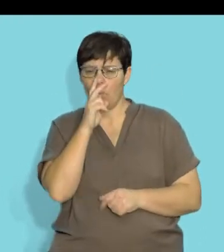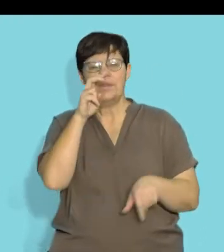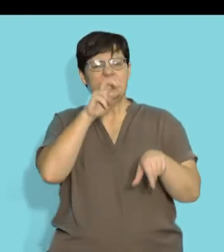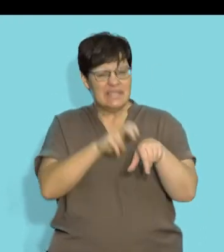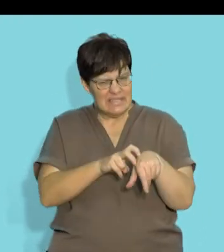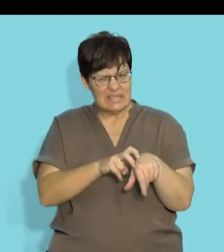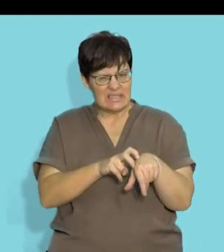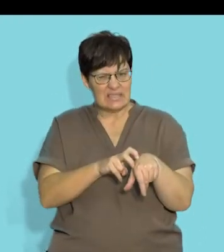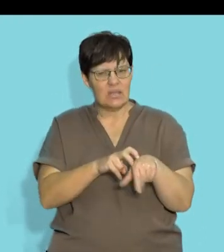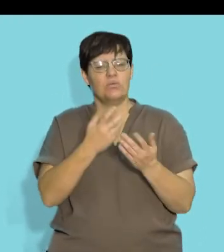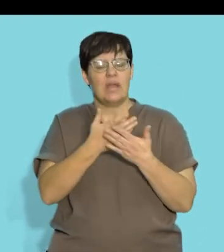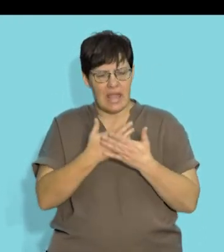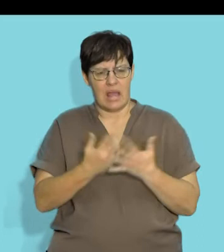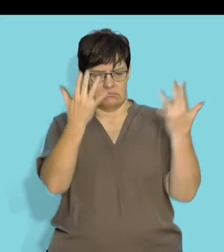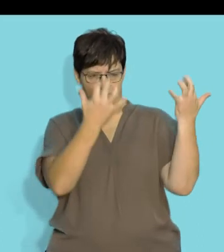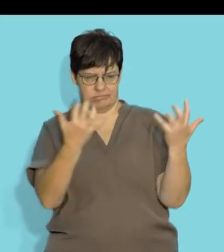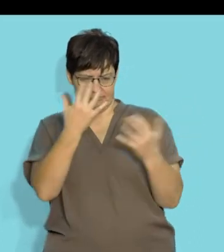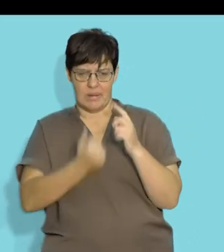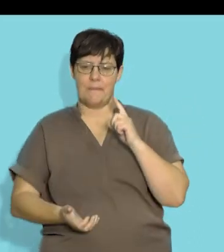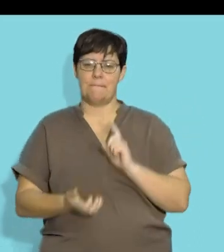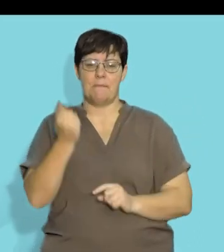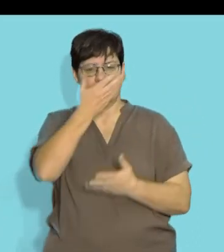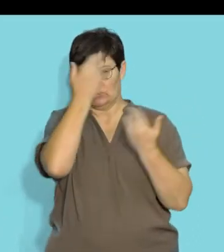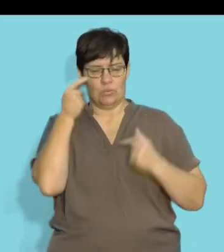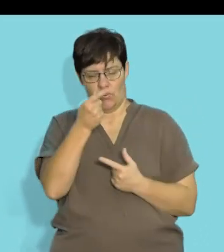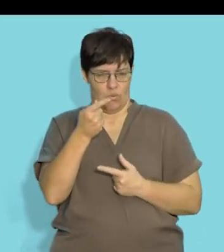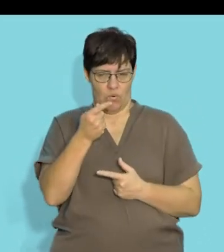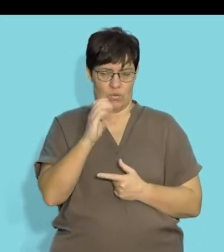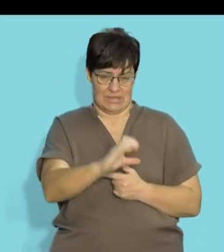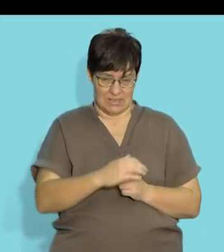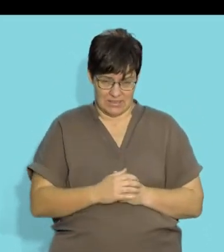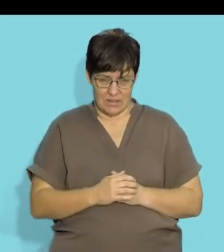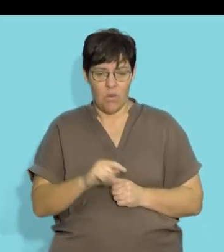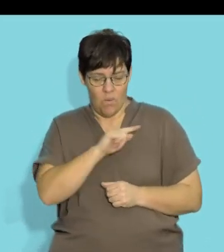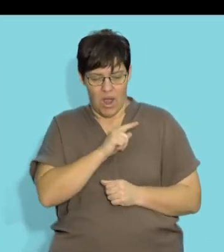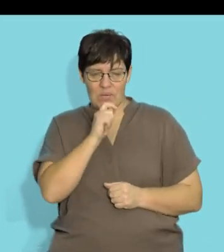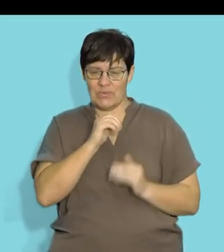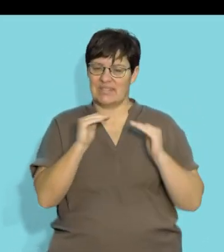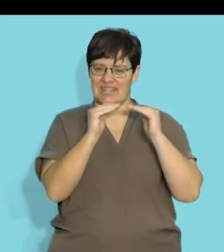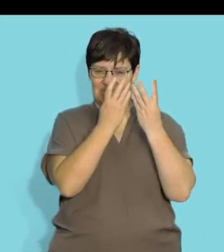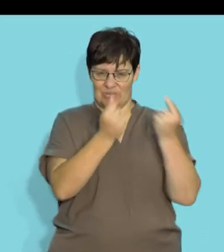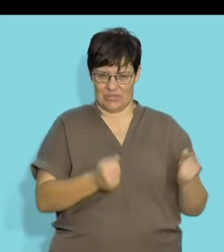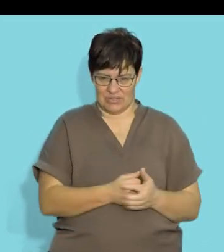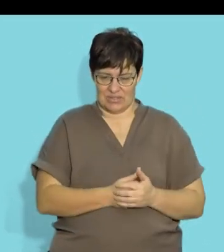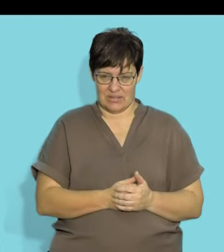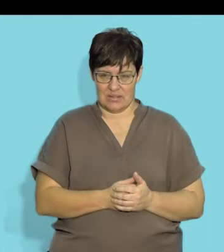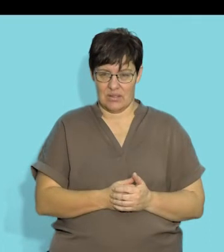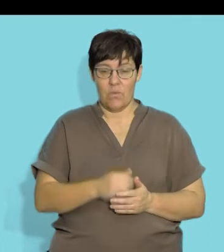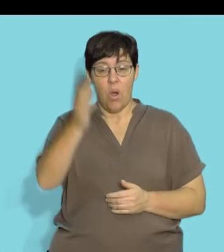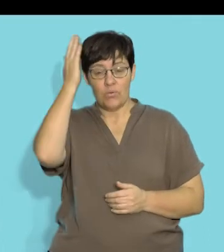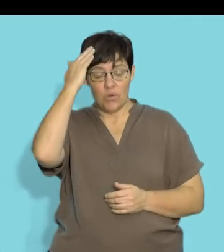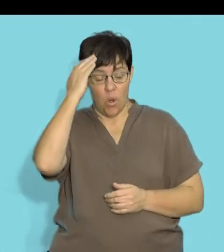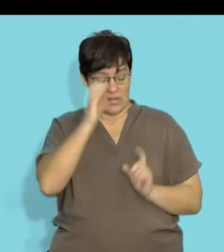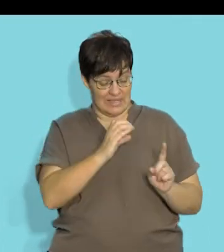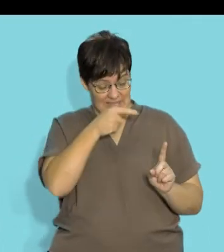out the calculations of determining the unknown concentration using a standard solution? Okay, the known concentration of the acid or the